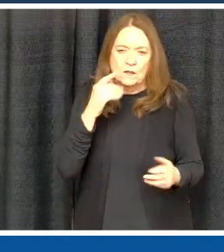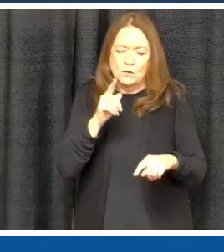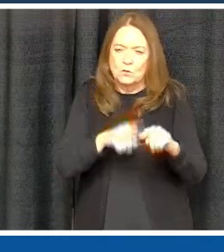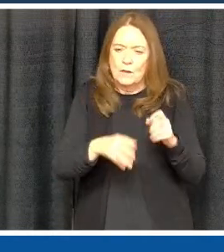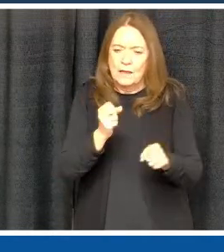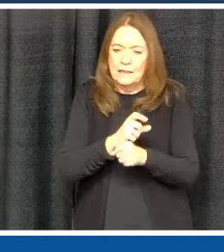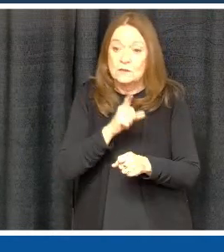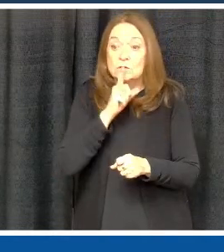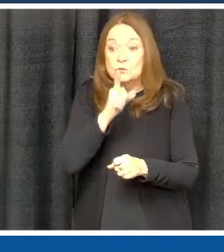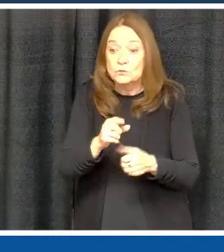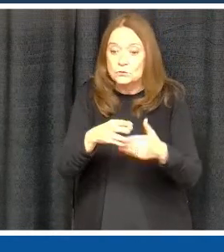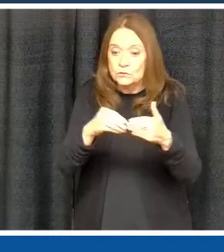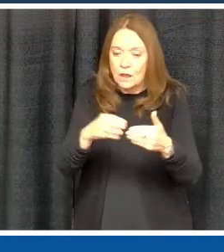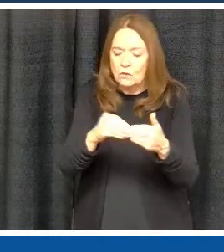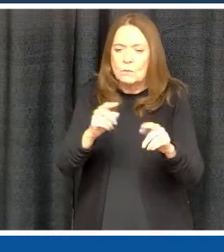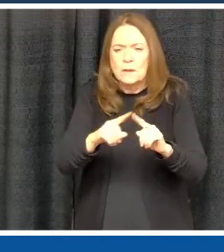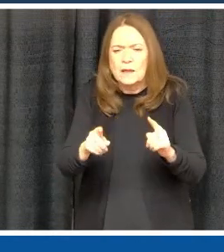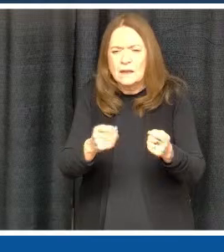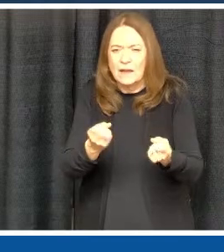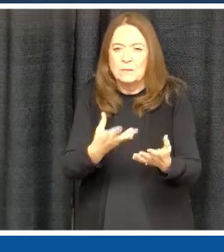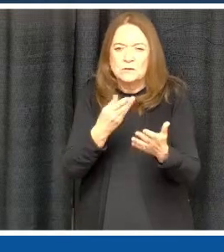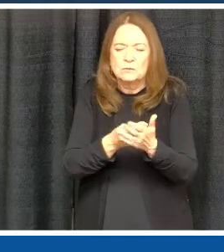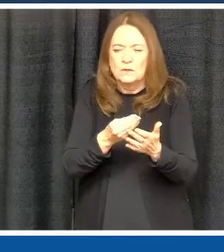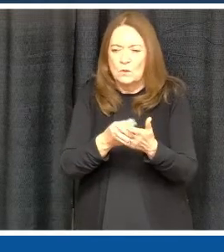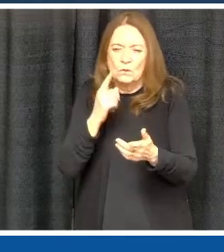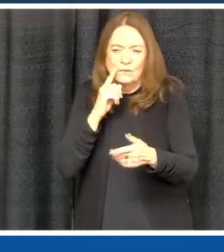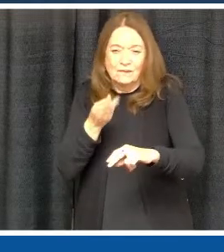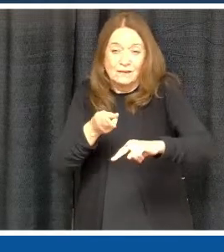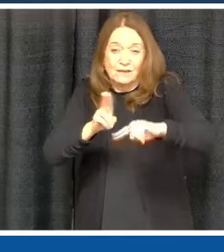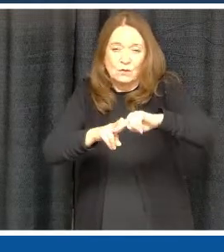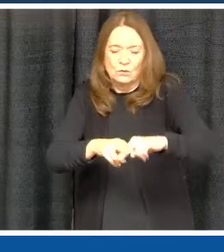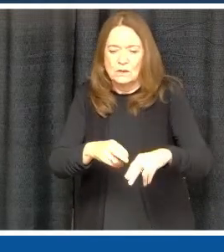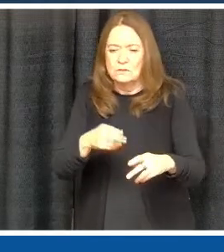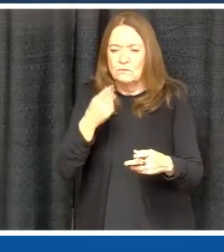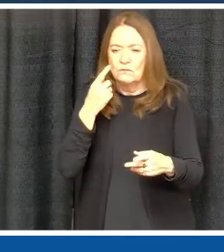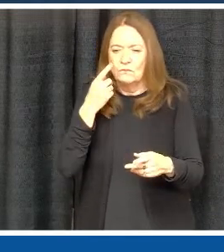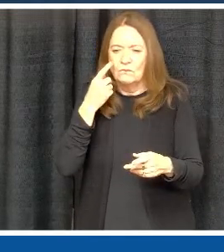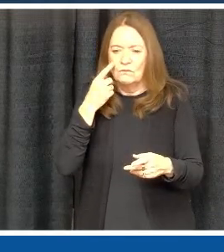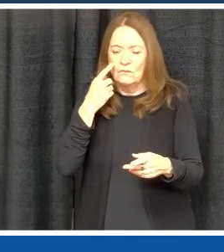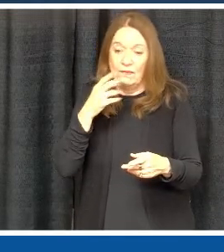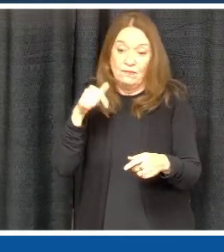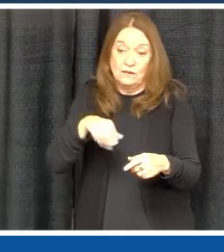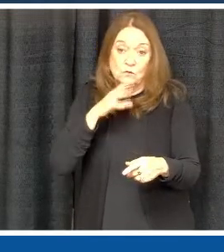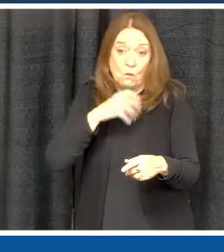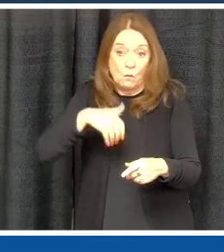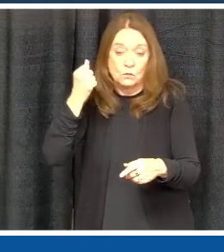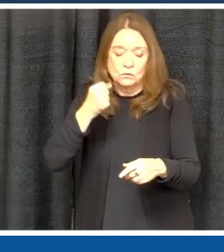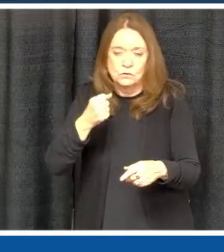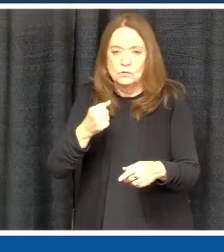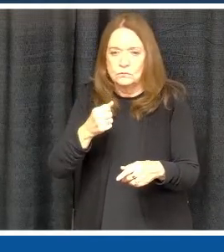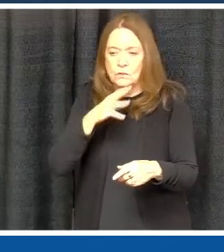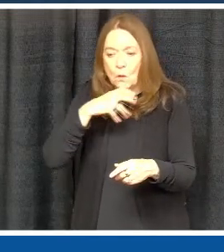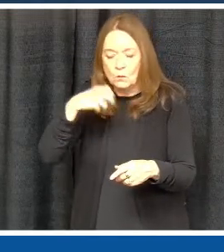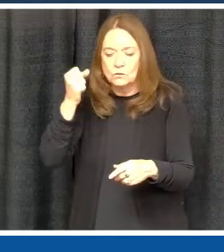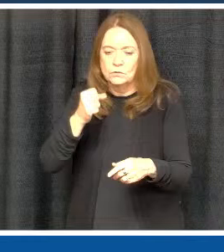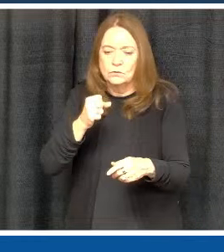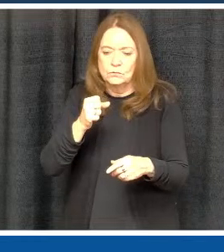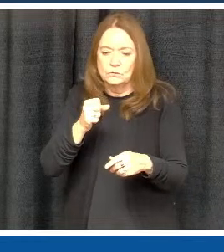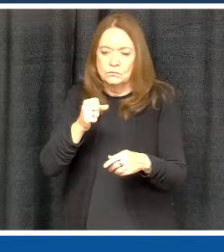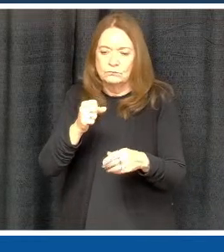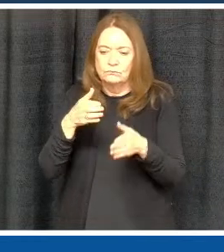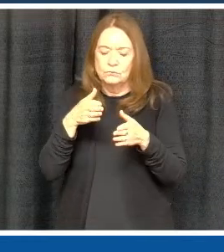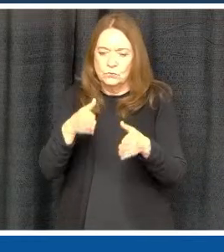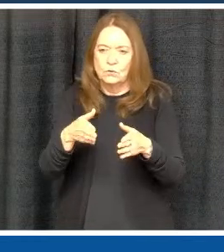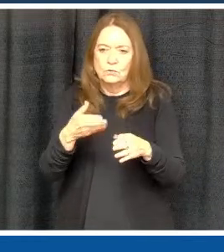true dollar figure to it, but what type of increase is that to and these are older roads that were predated